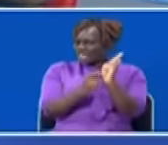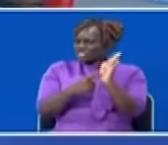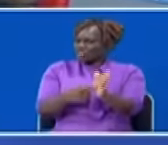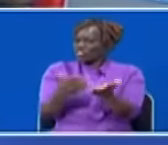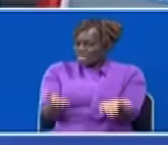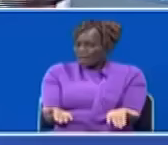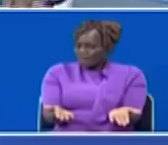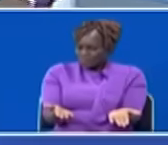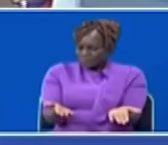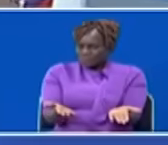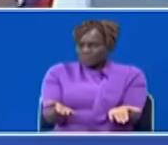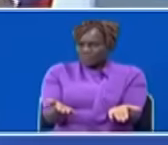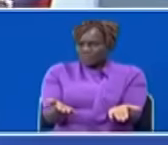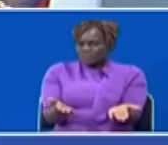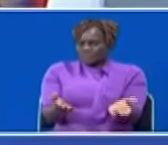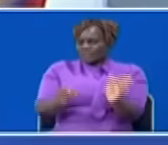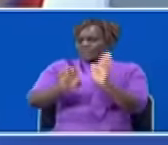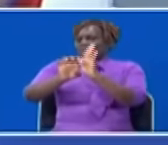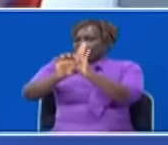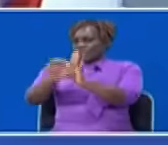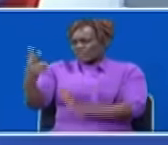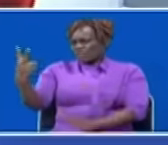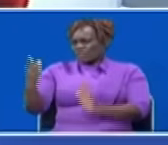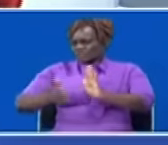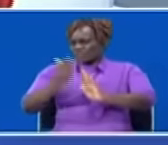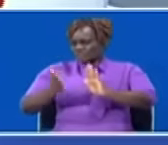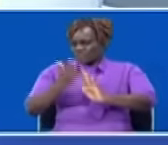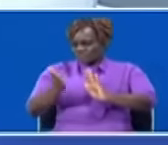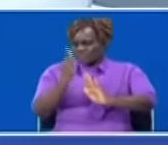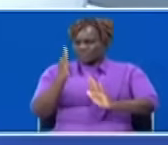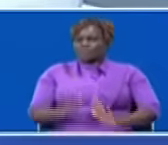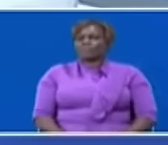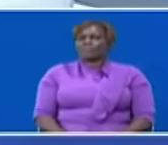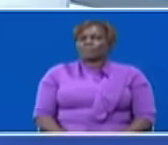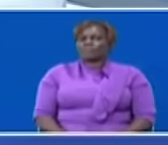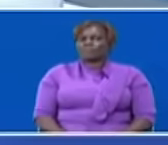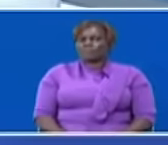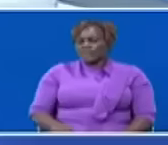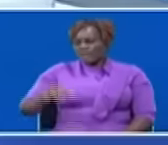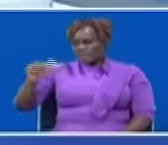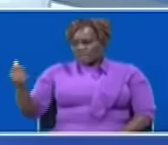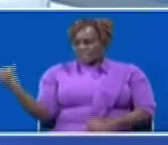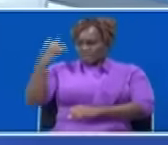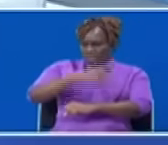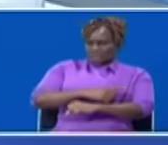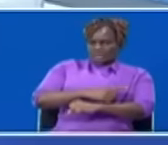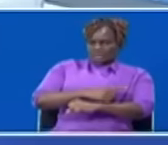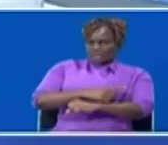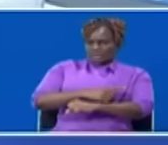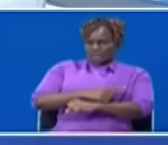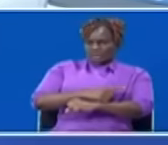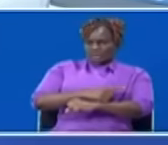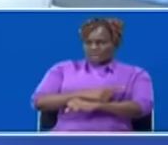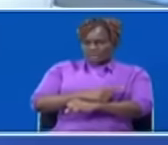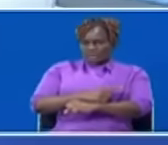still guiding us? Let me give you 2 examples. Okay. 2 quick examples, very and then quickly. You can move on. Yes, please. The other day, we suffered what I believe to